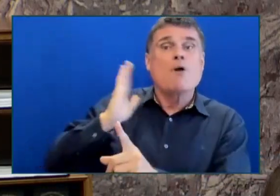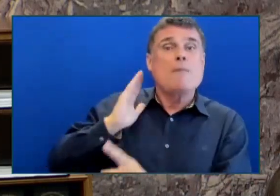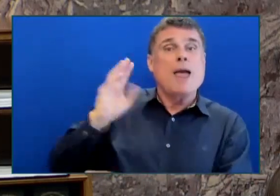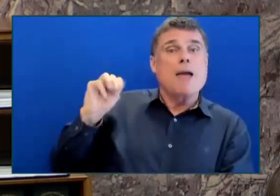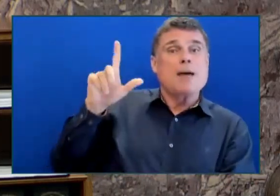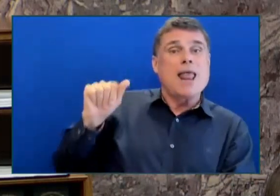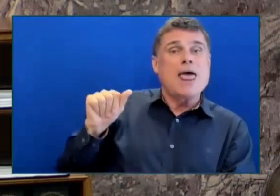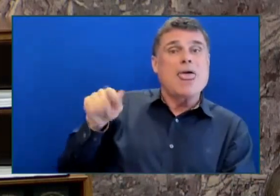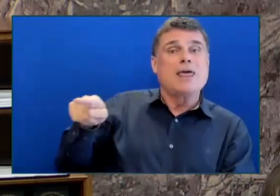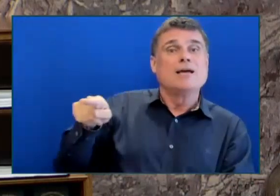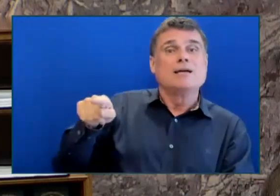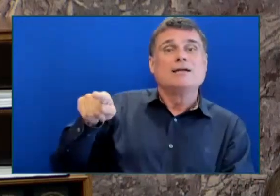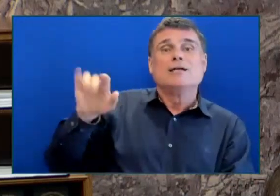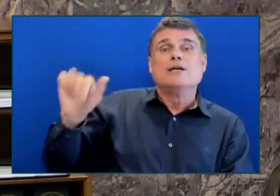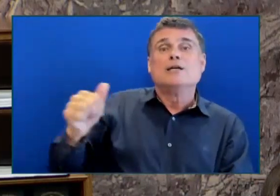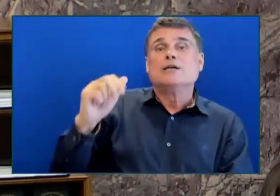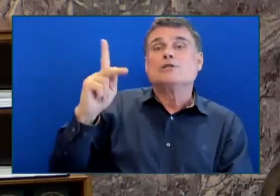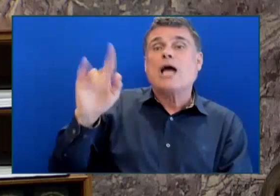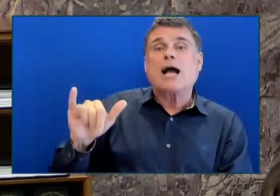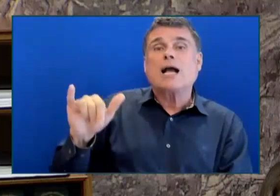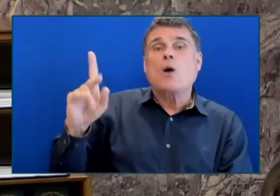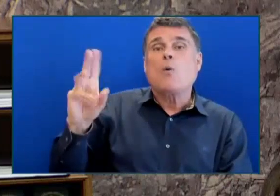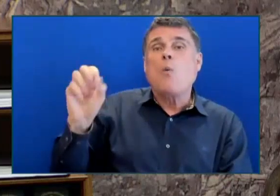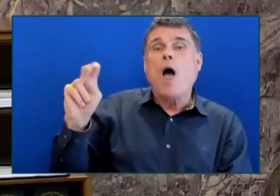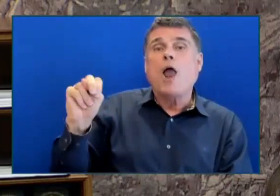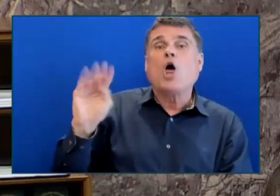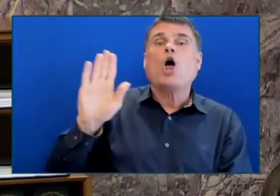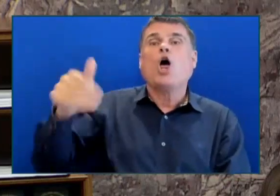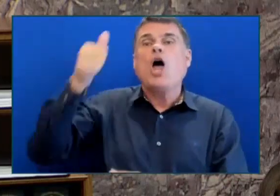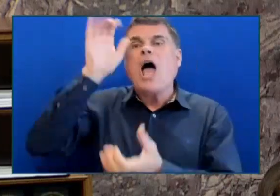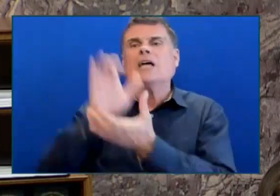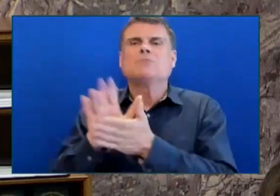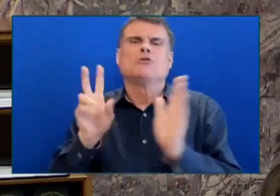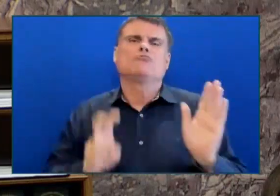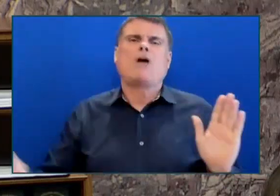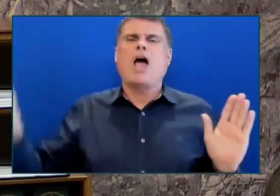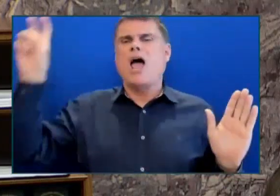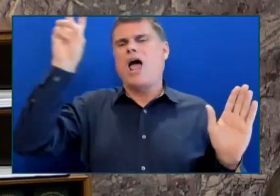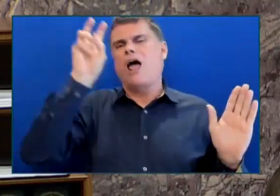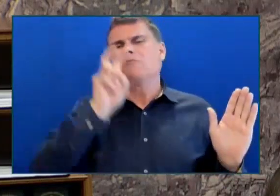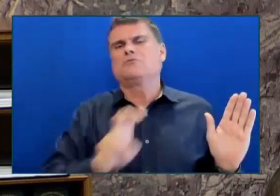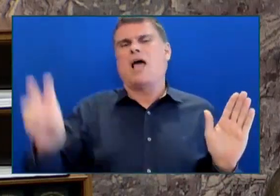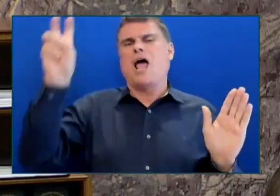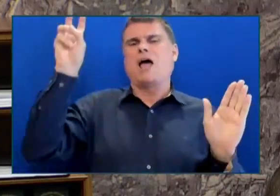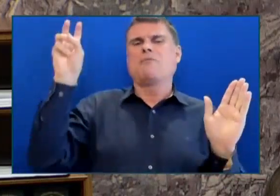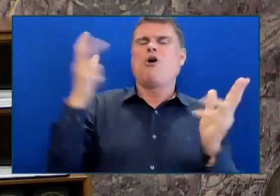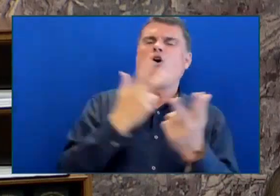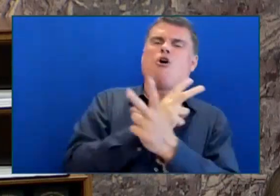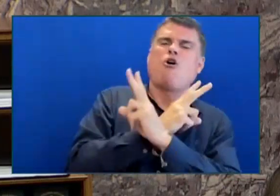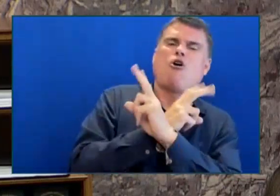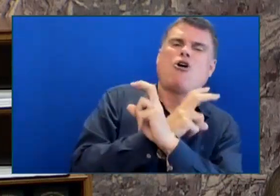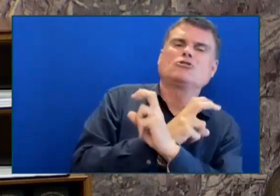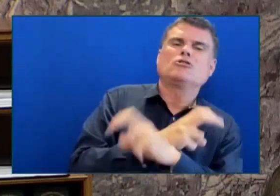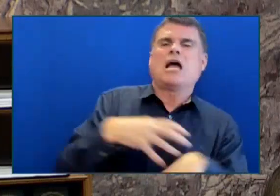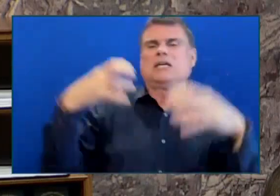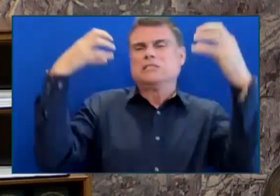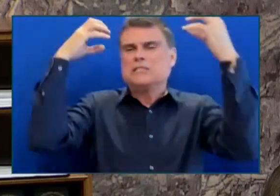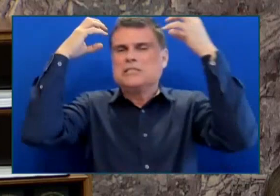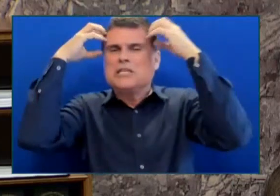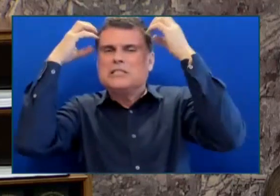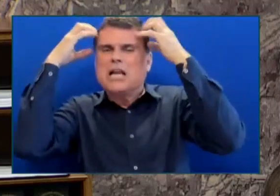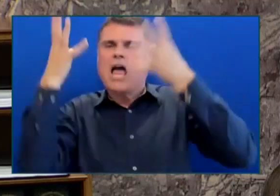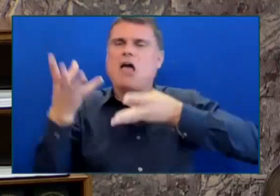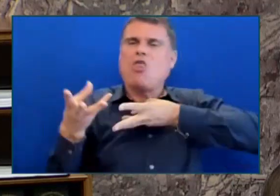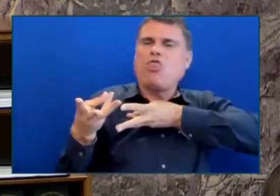Disneyland, Austria. All government dime, money that